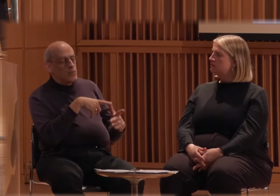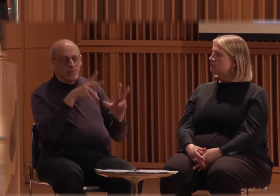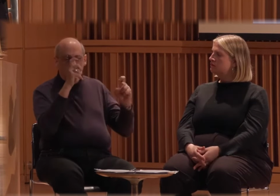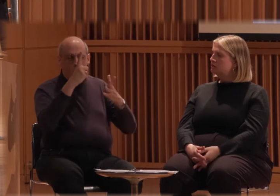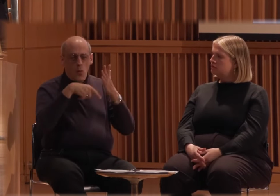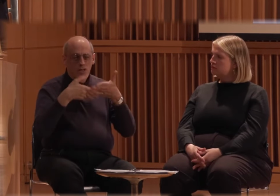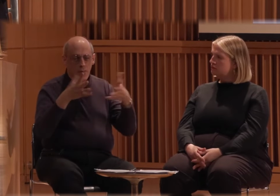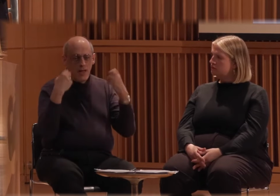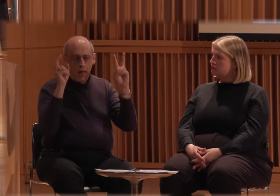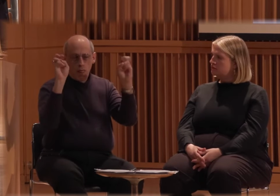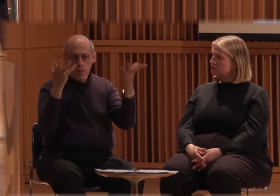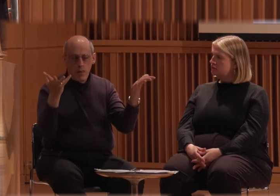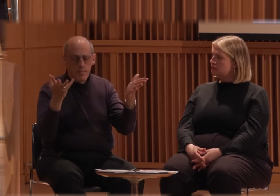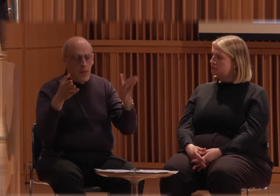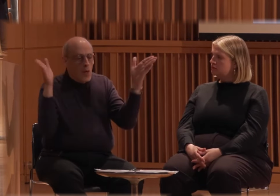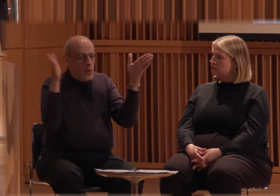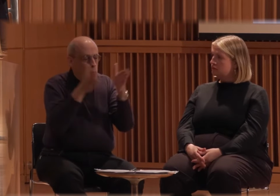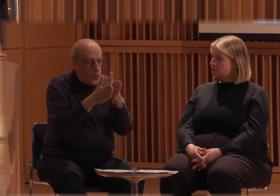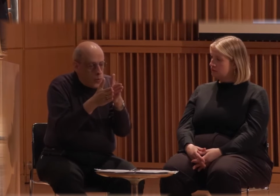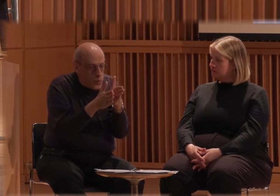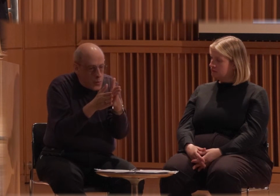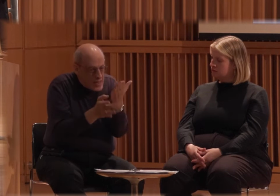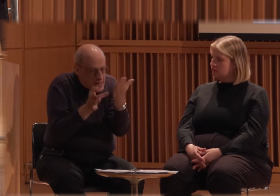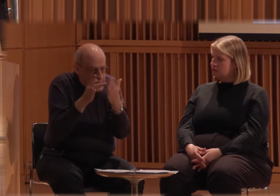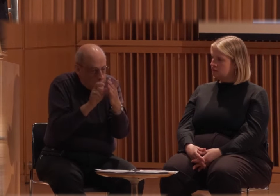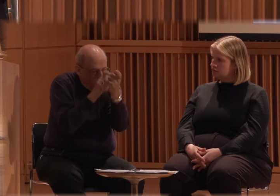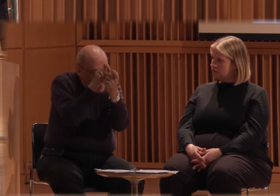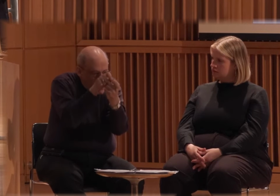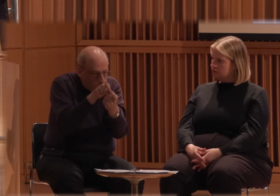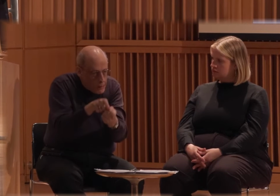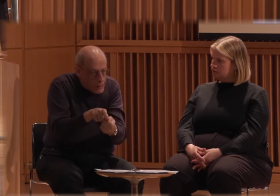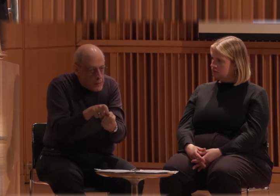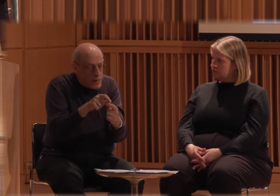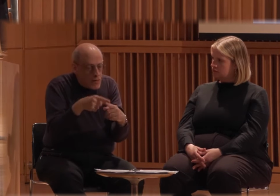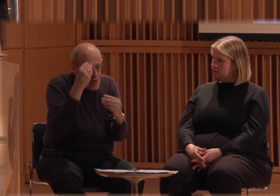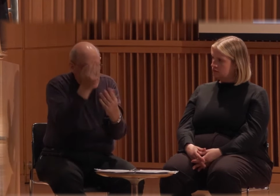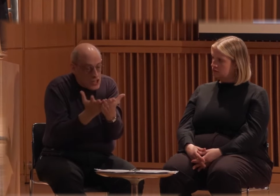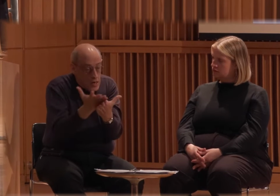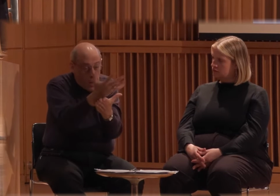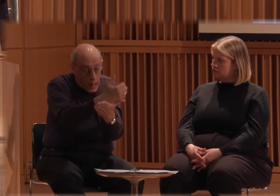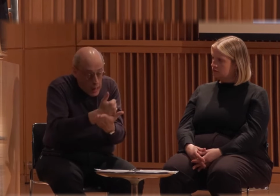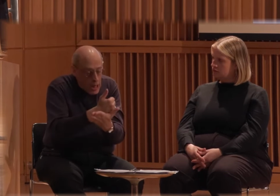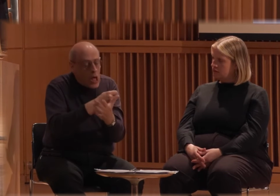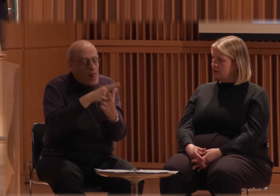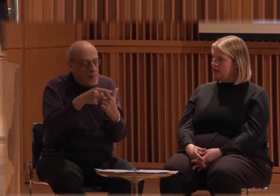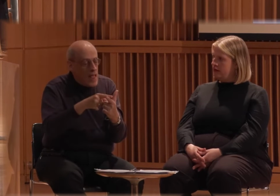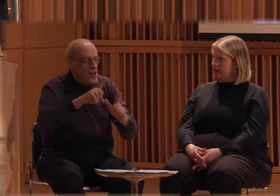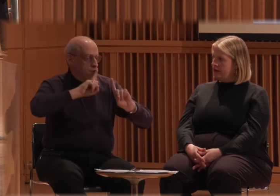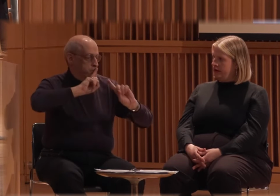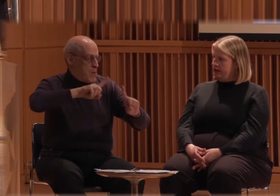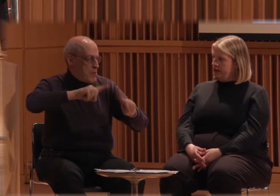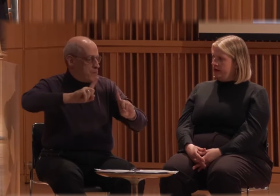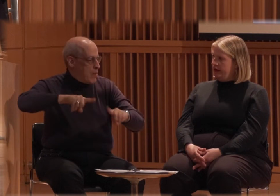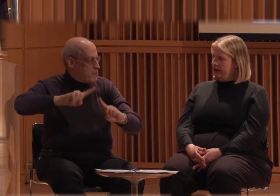public health? Is it a narrow technical enterprise whose primary job is to collect data and then issue edicts on